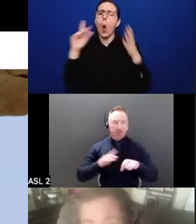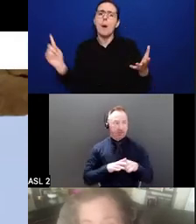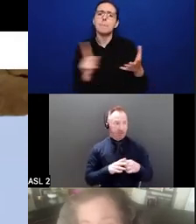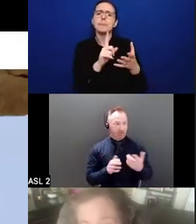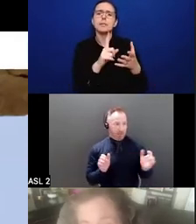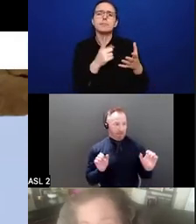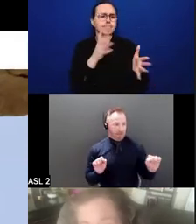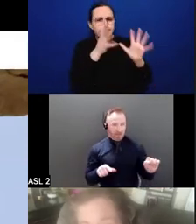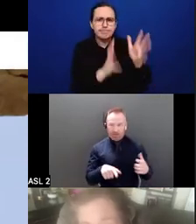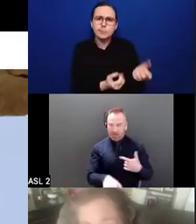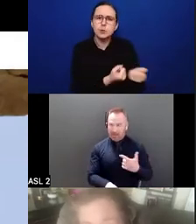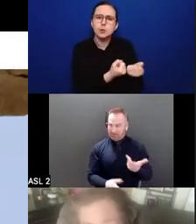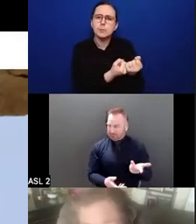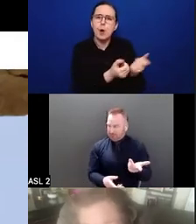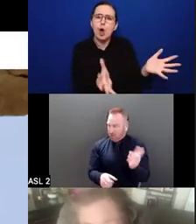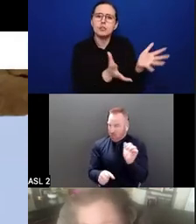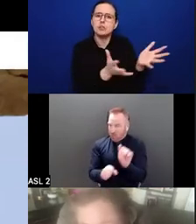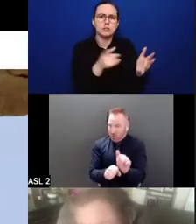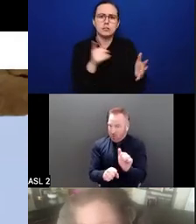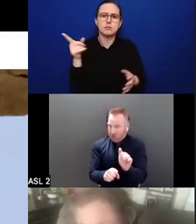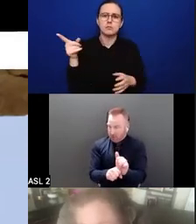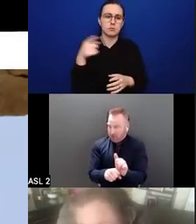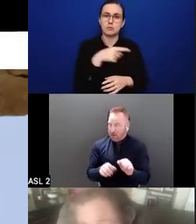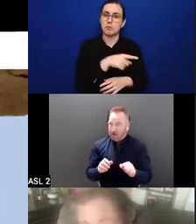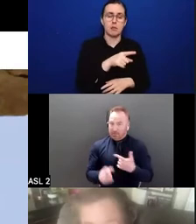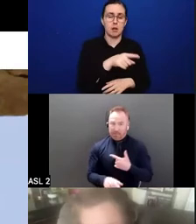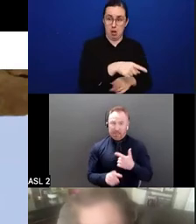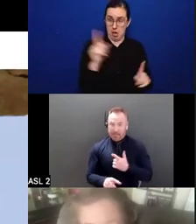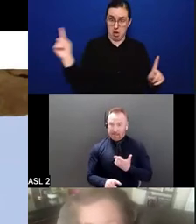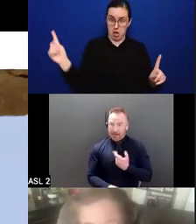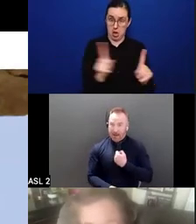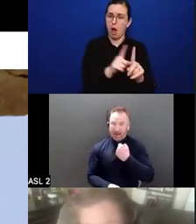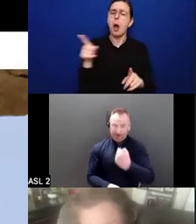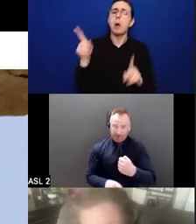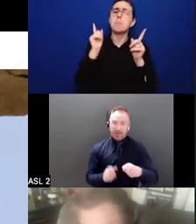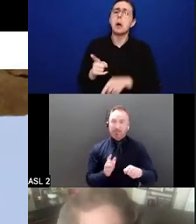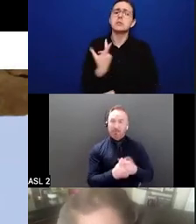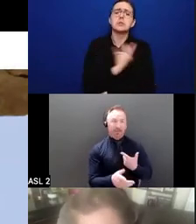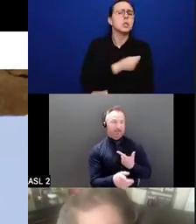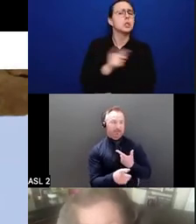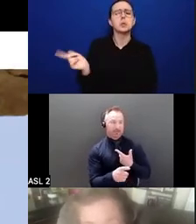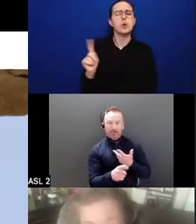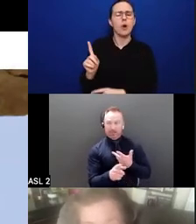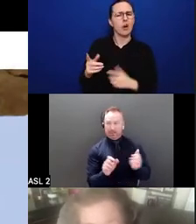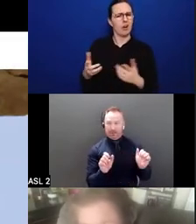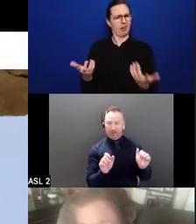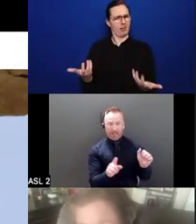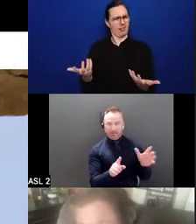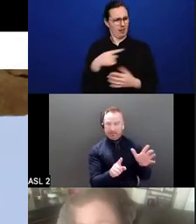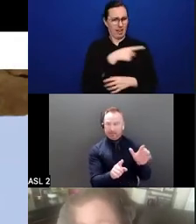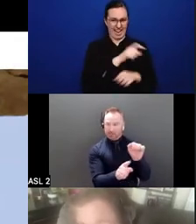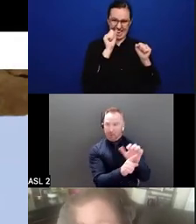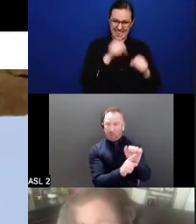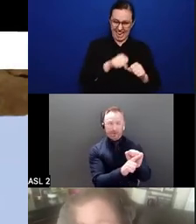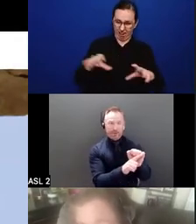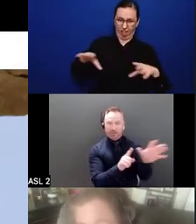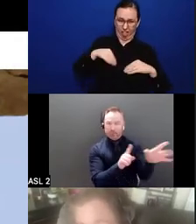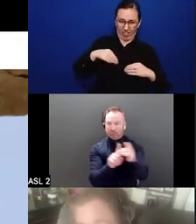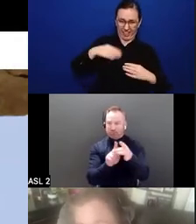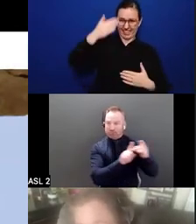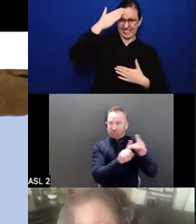having an increased risk of exposing these children. They could still work with this particular population of high-risk